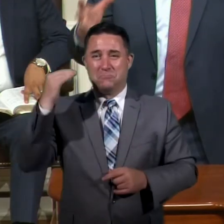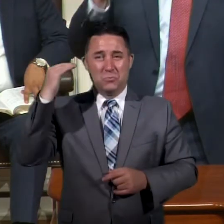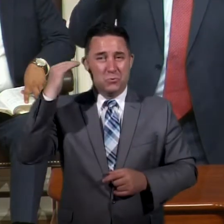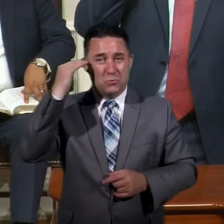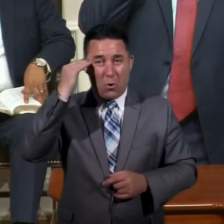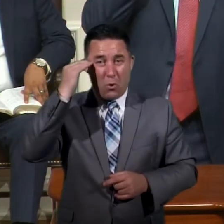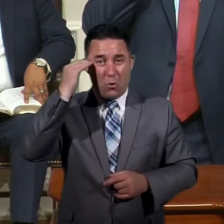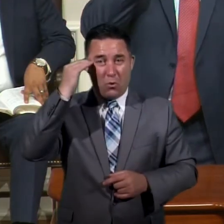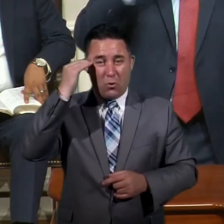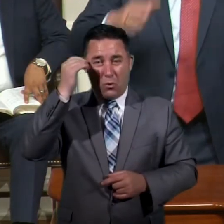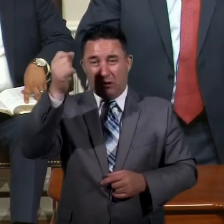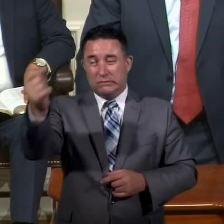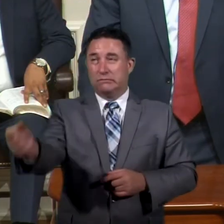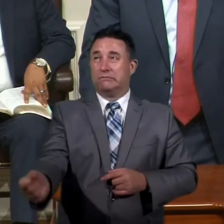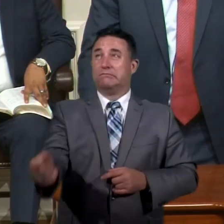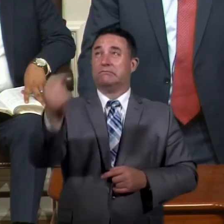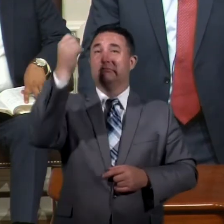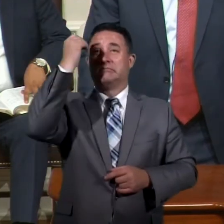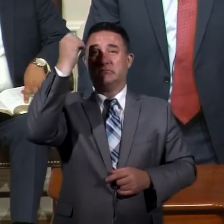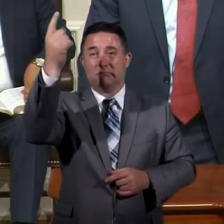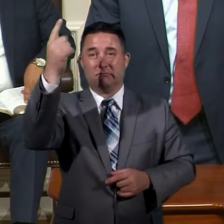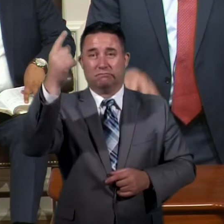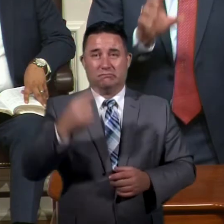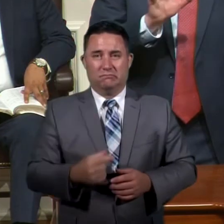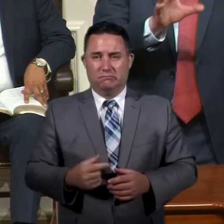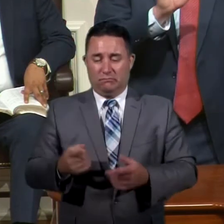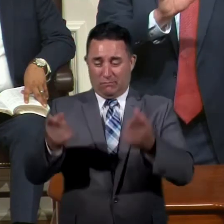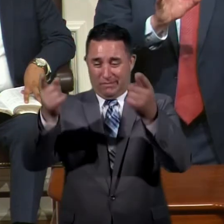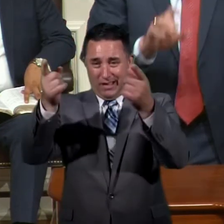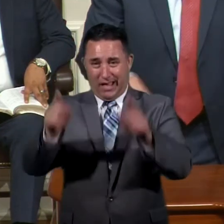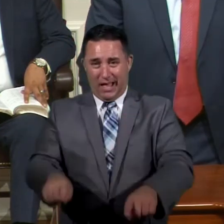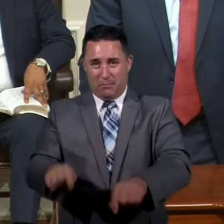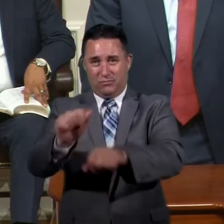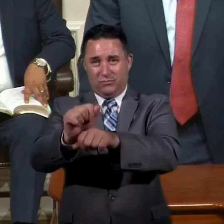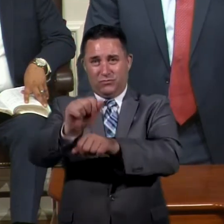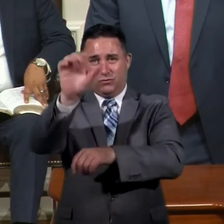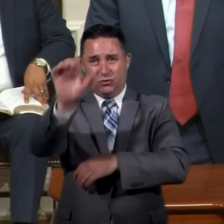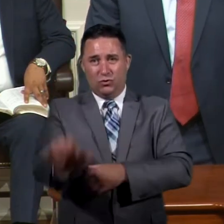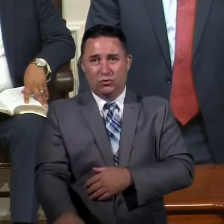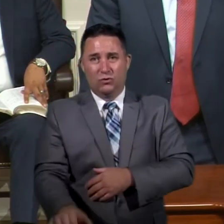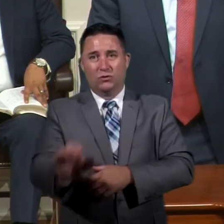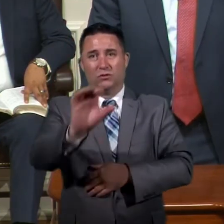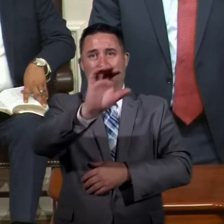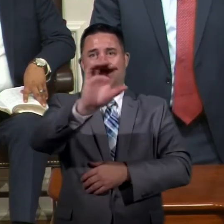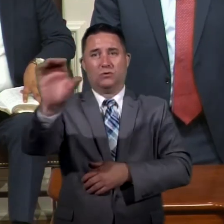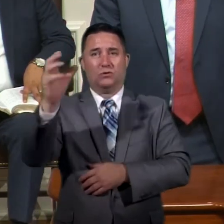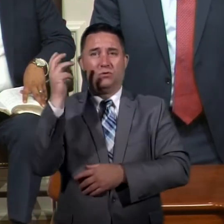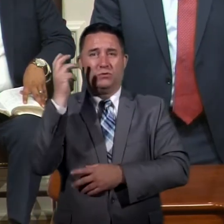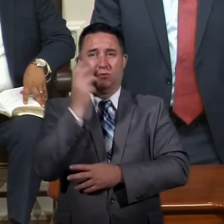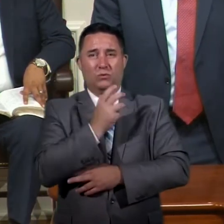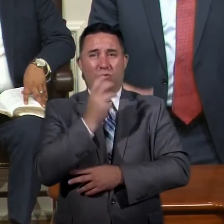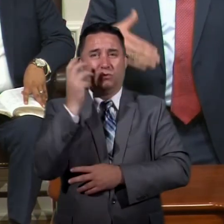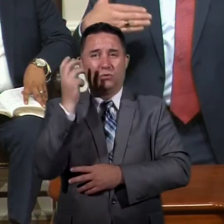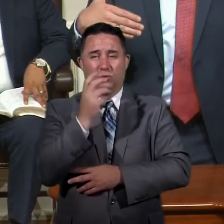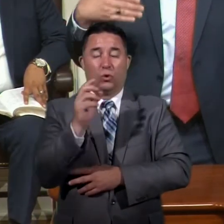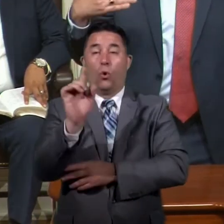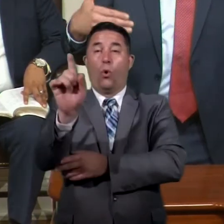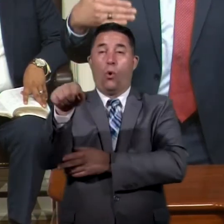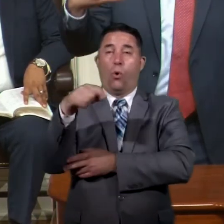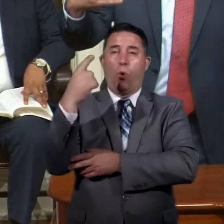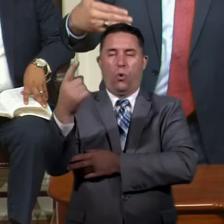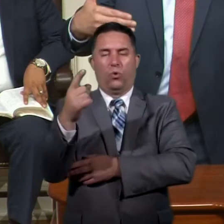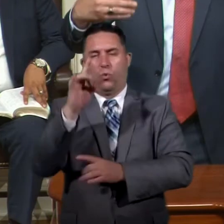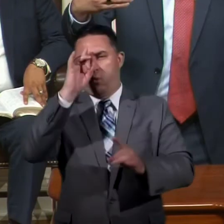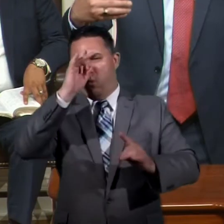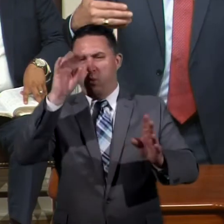y no entenderemos o podremos comprender what took place on the cross. Lo que sucedió en el momento de la cruz. It wasn't just a